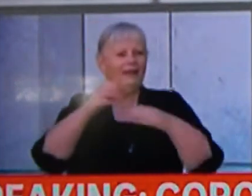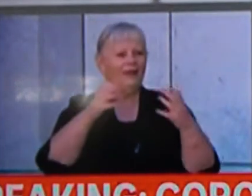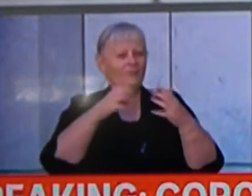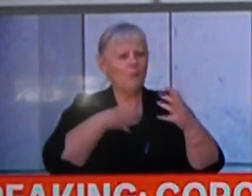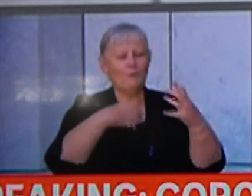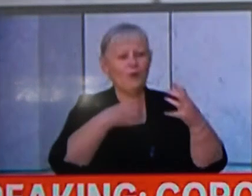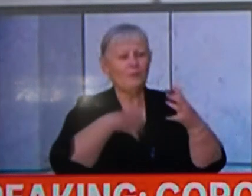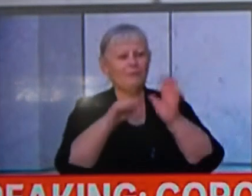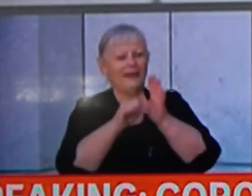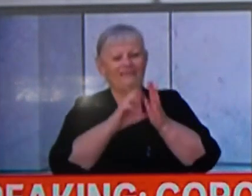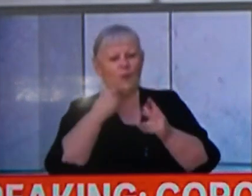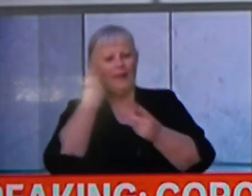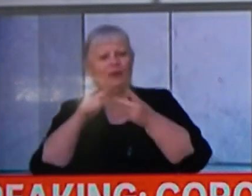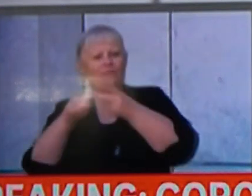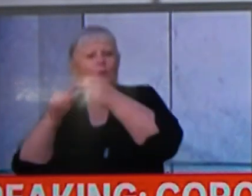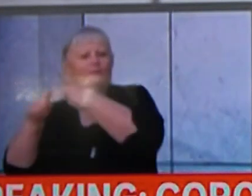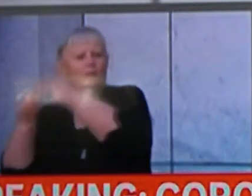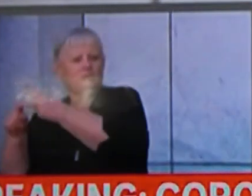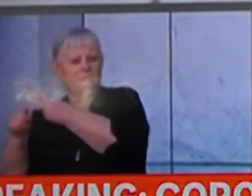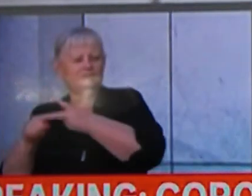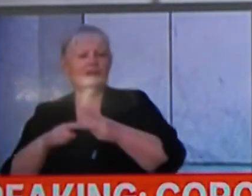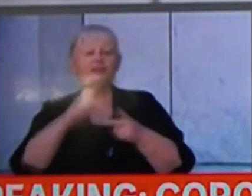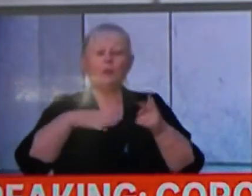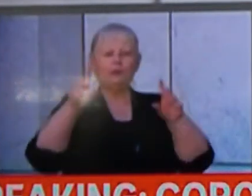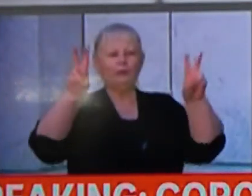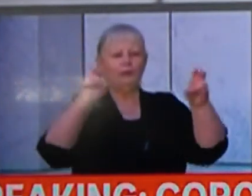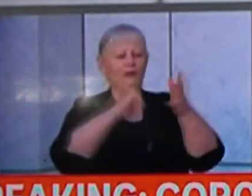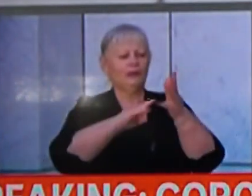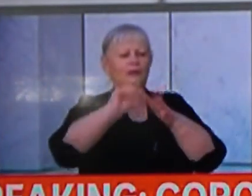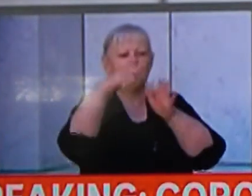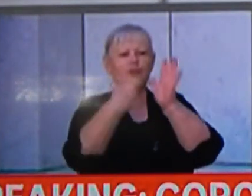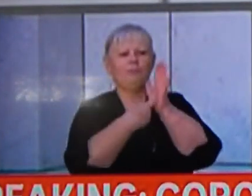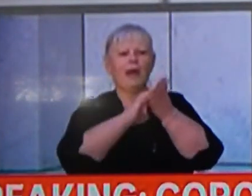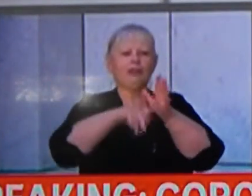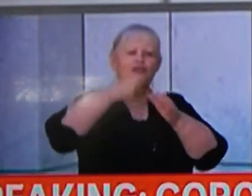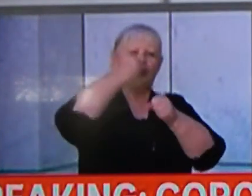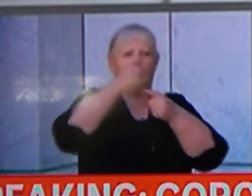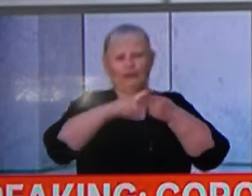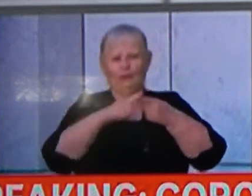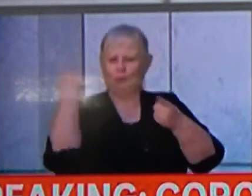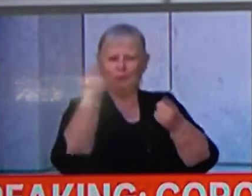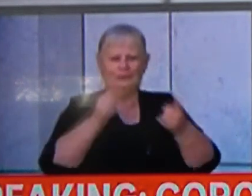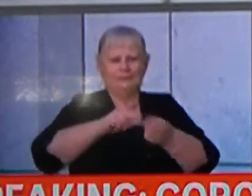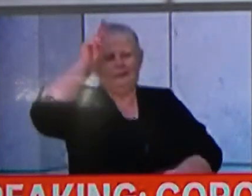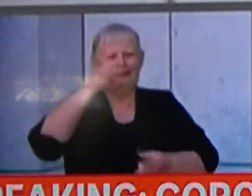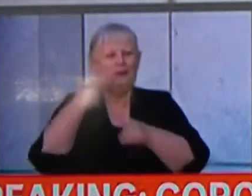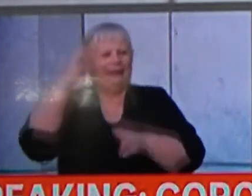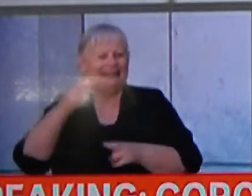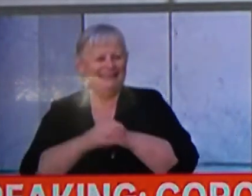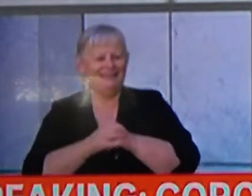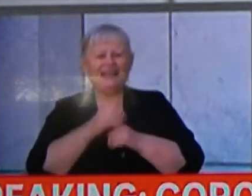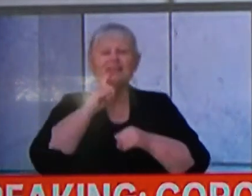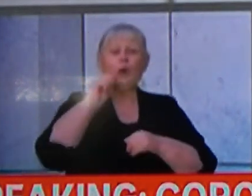fortnight to their annual income. This is about supercharging the safety net. The measures will double income